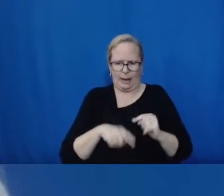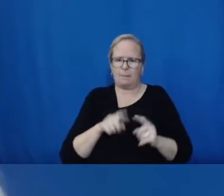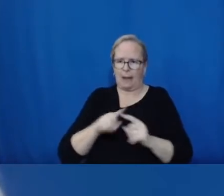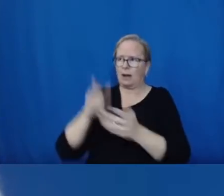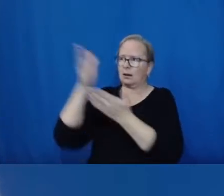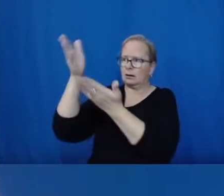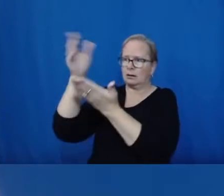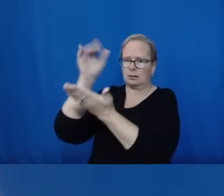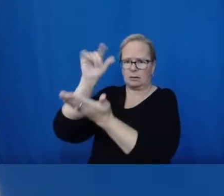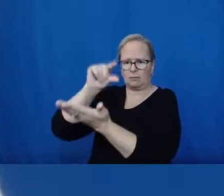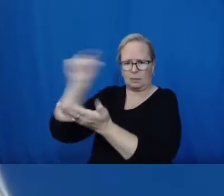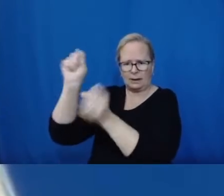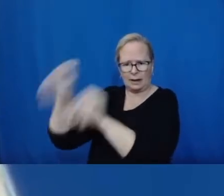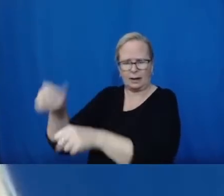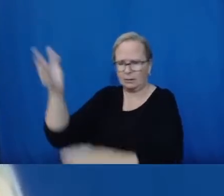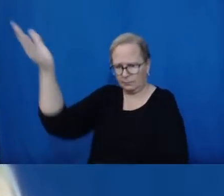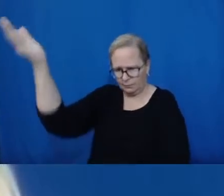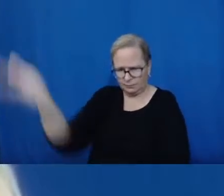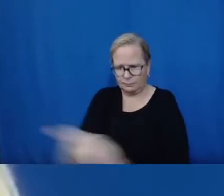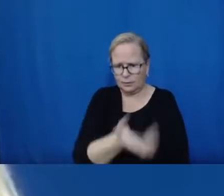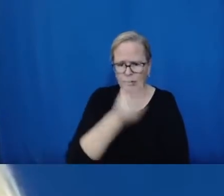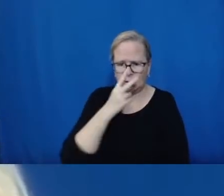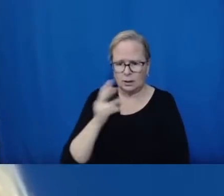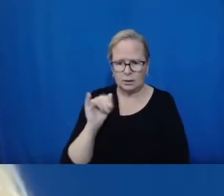Secondly, I would like to raise some awareness of